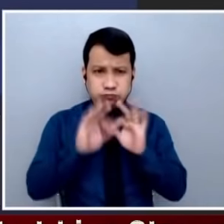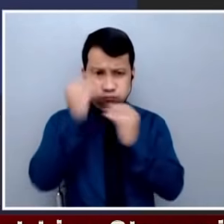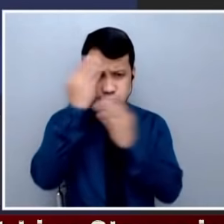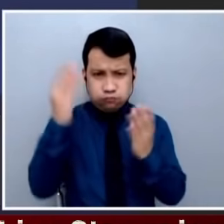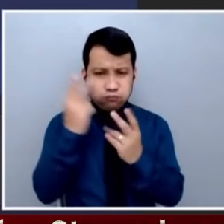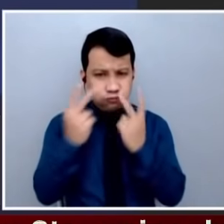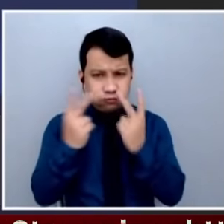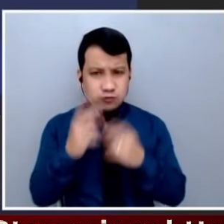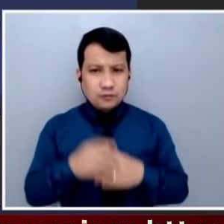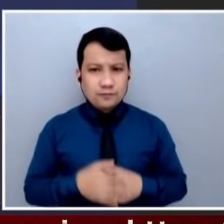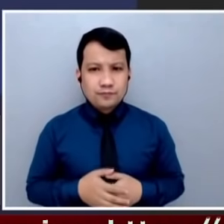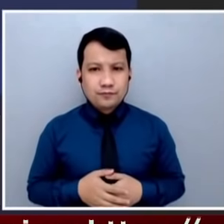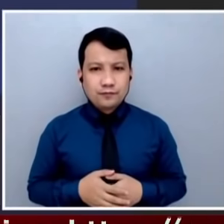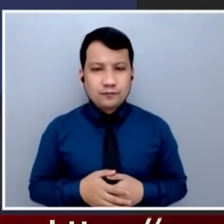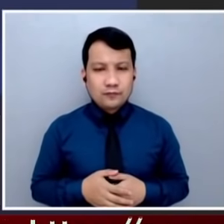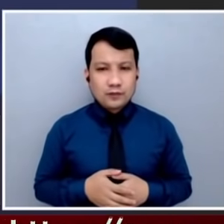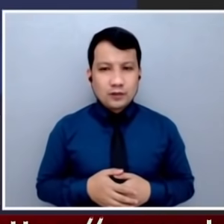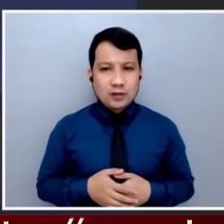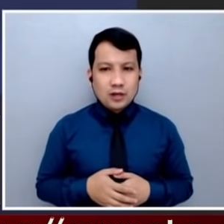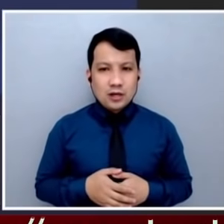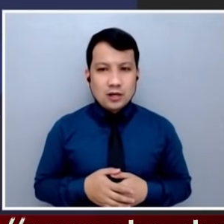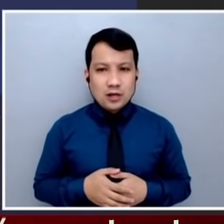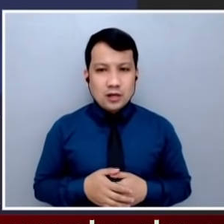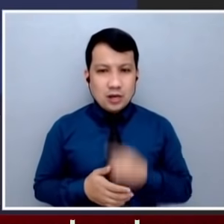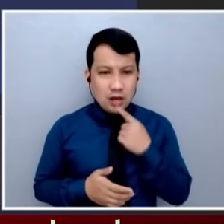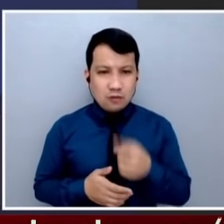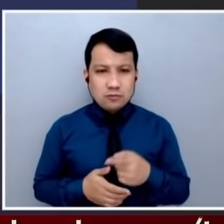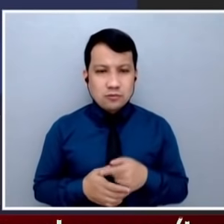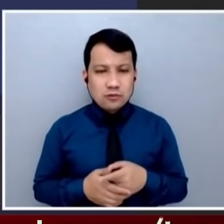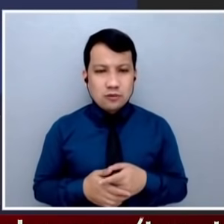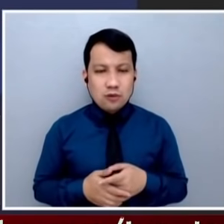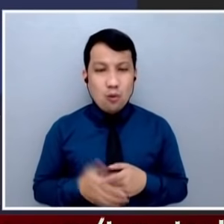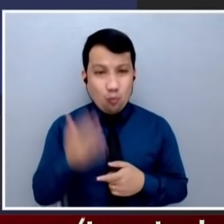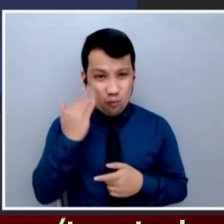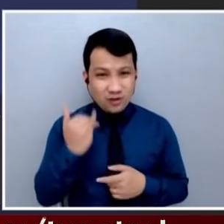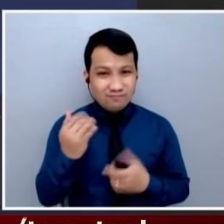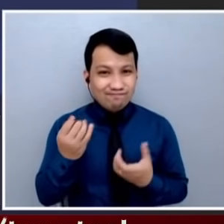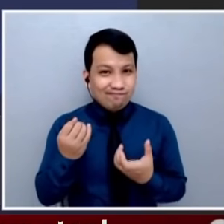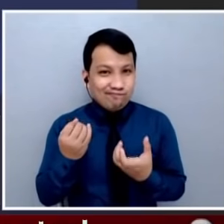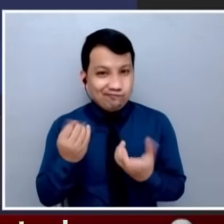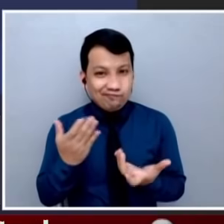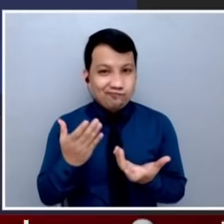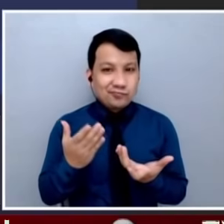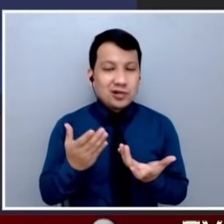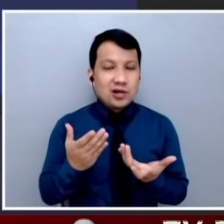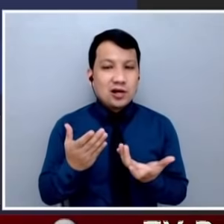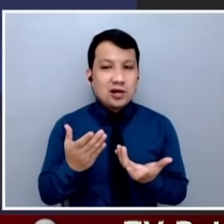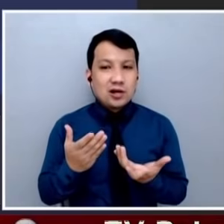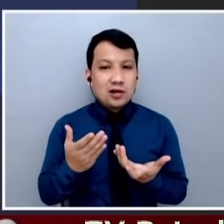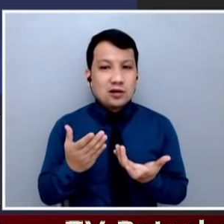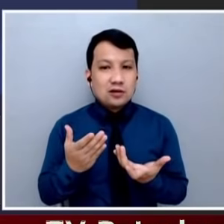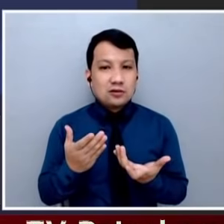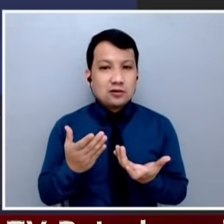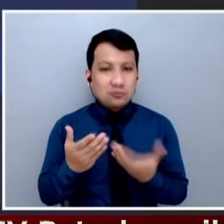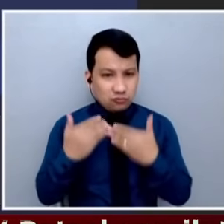but ito nga nagkasobra pa rin. So that's the reason why on the